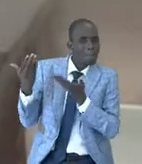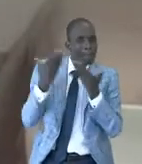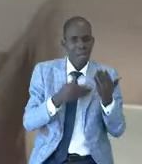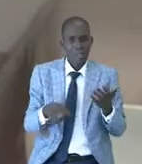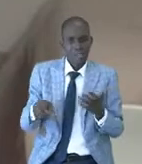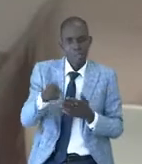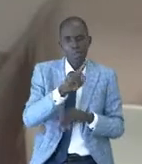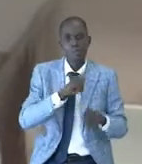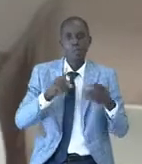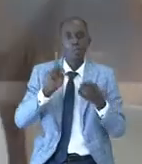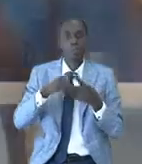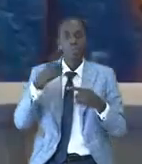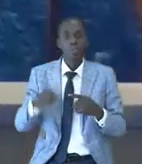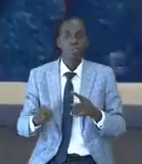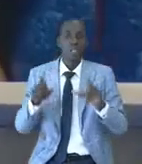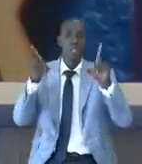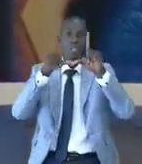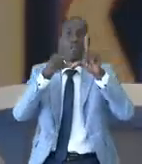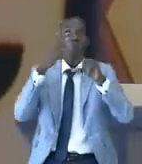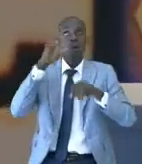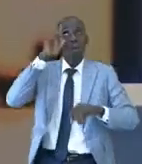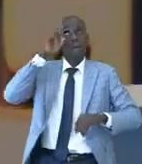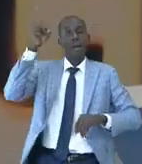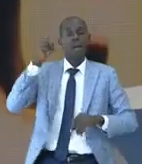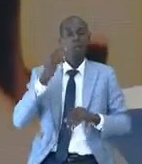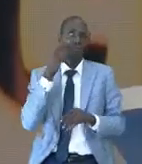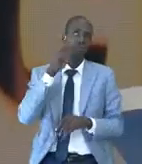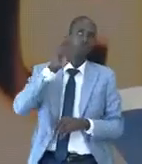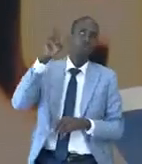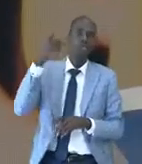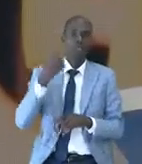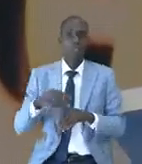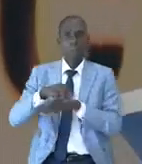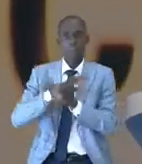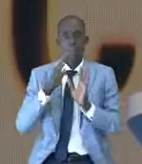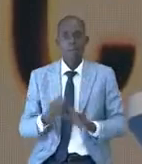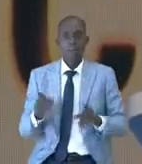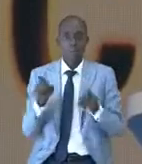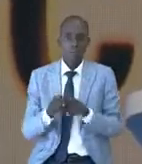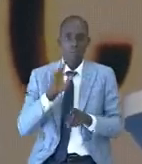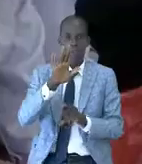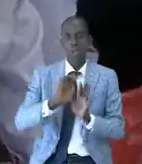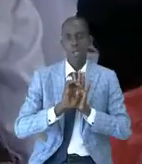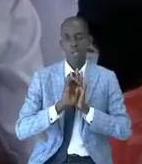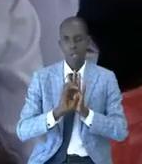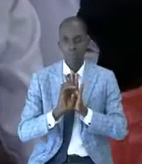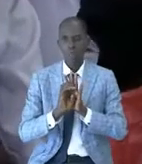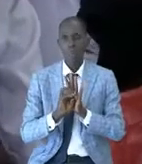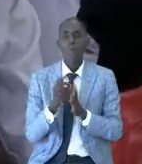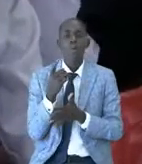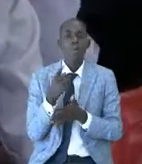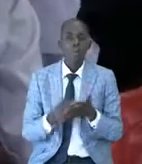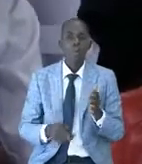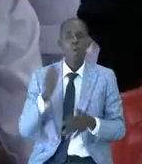platform of intelligence. Behold the Master as your model. What will